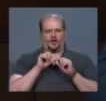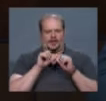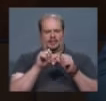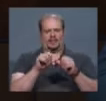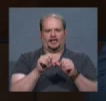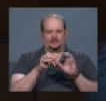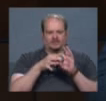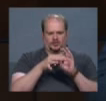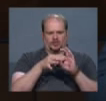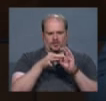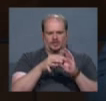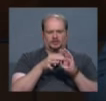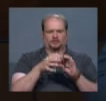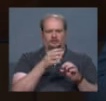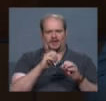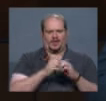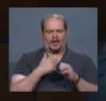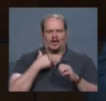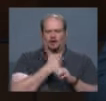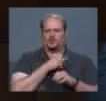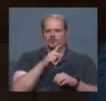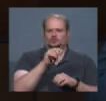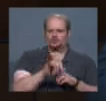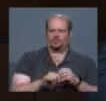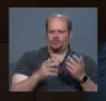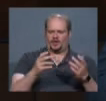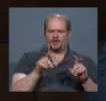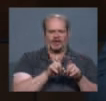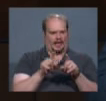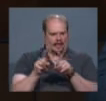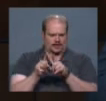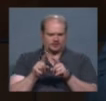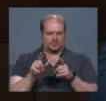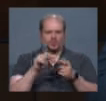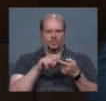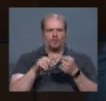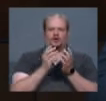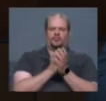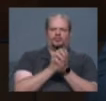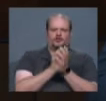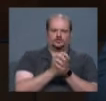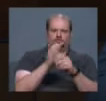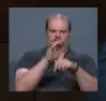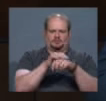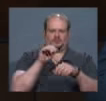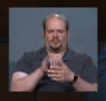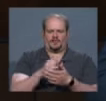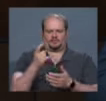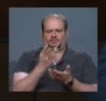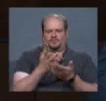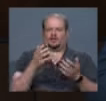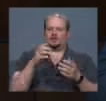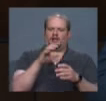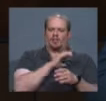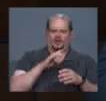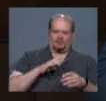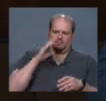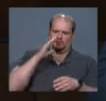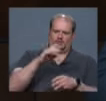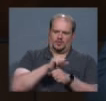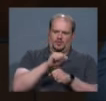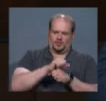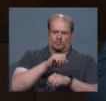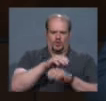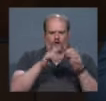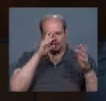lasting relationship, and so how we do that once the ship is commissioned is one of the things that the committee will be working on